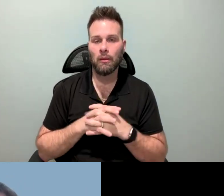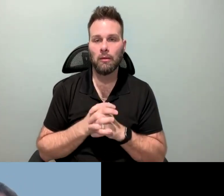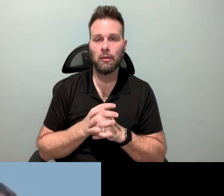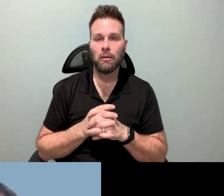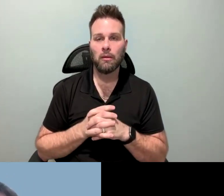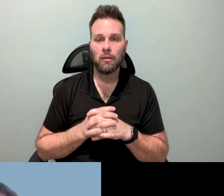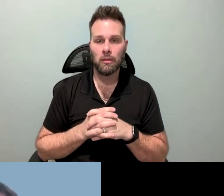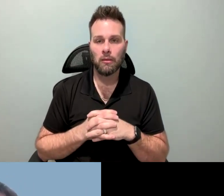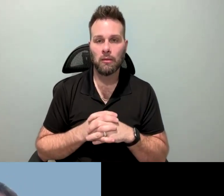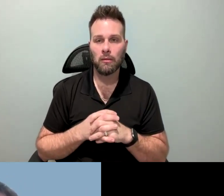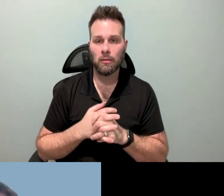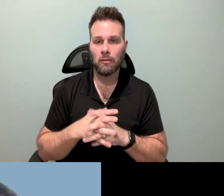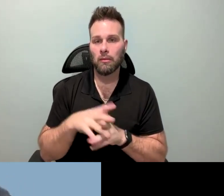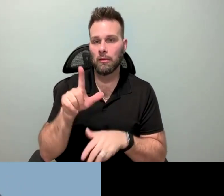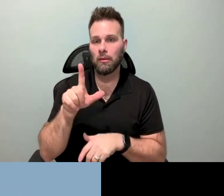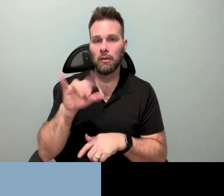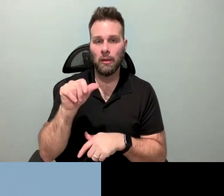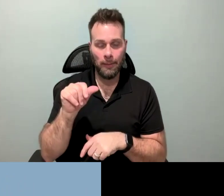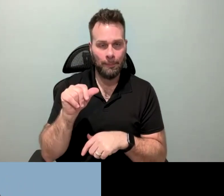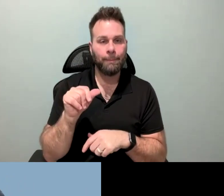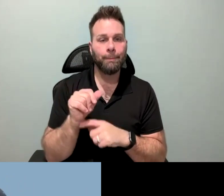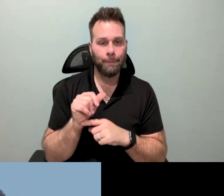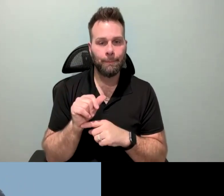of interest around